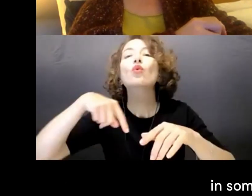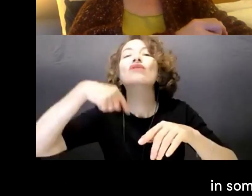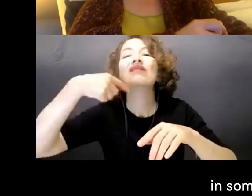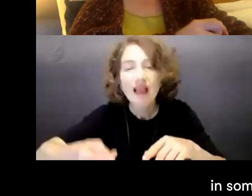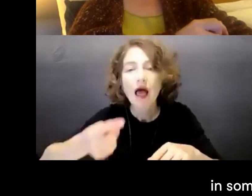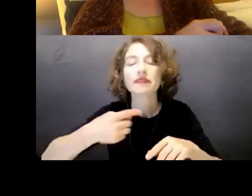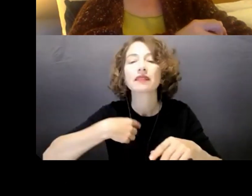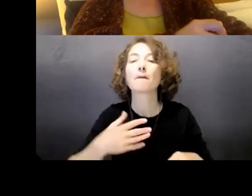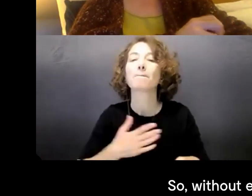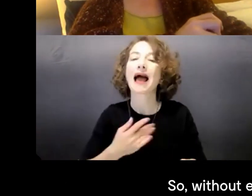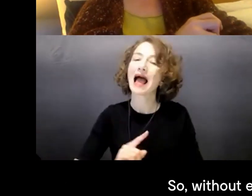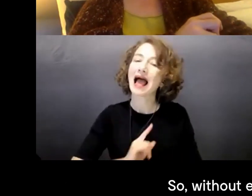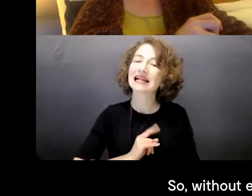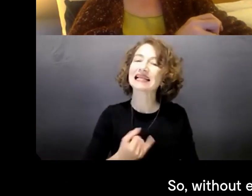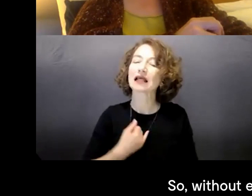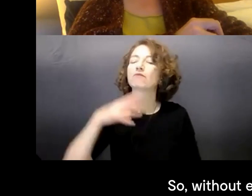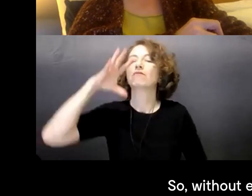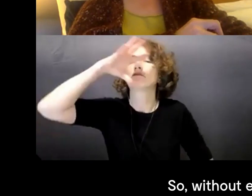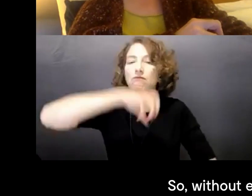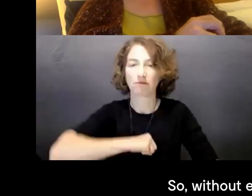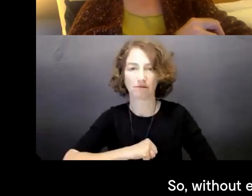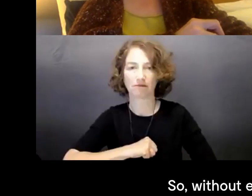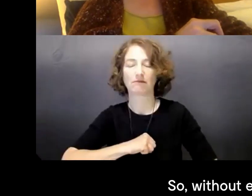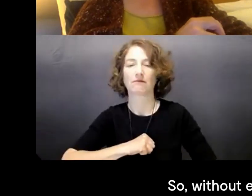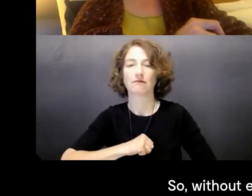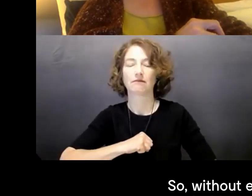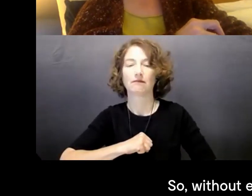own identity. So